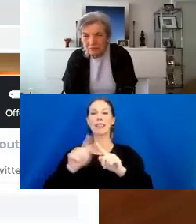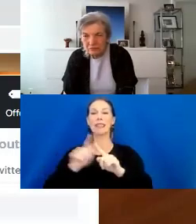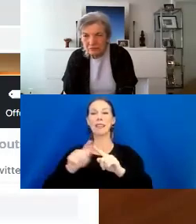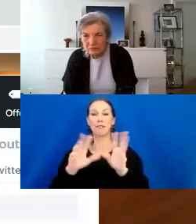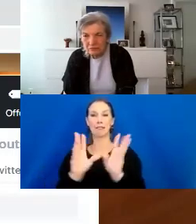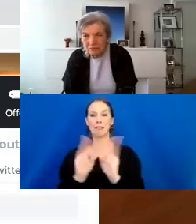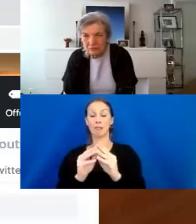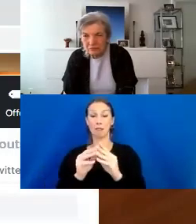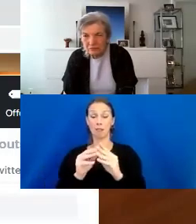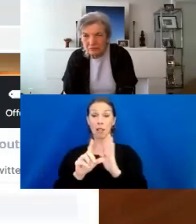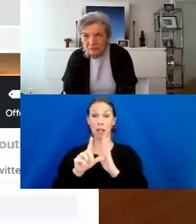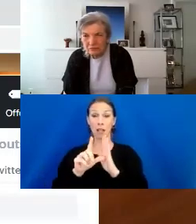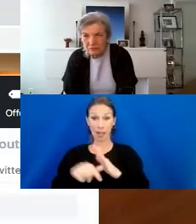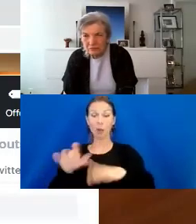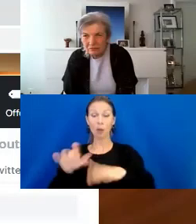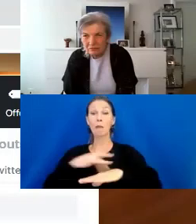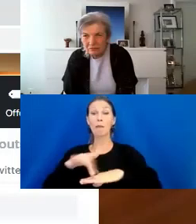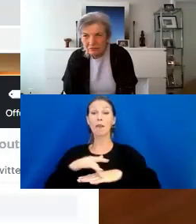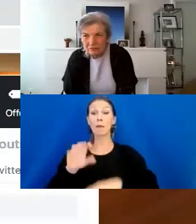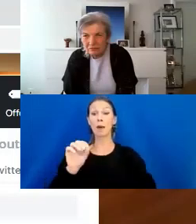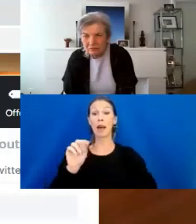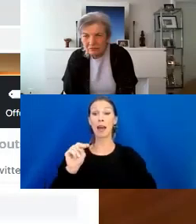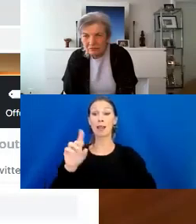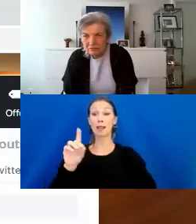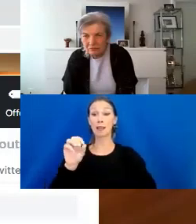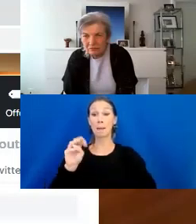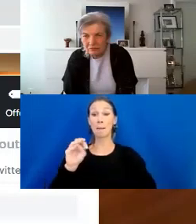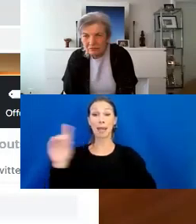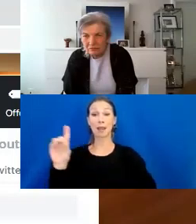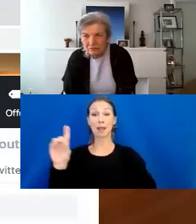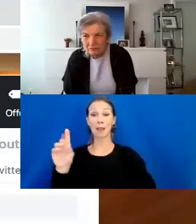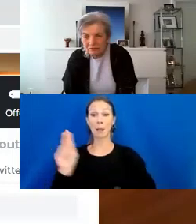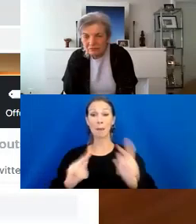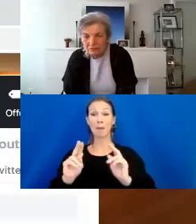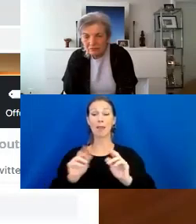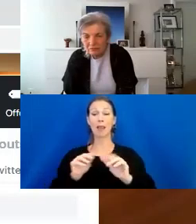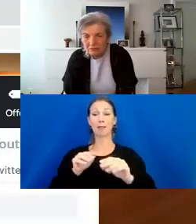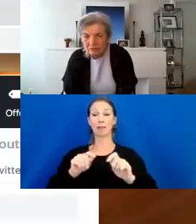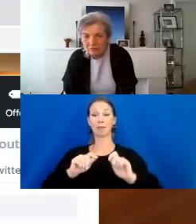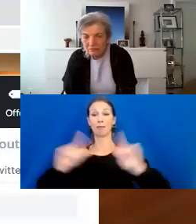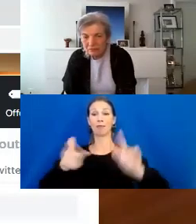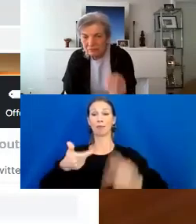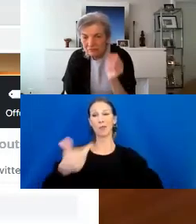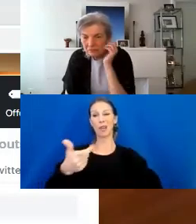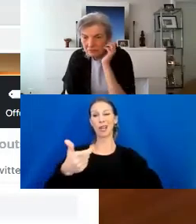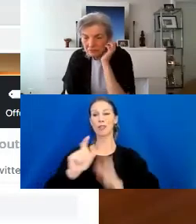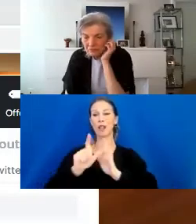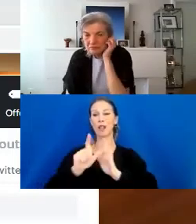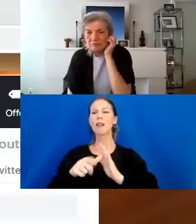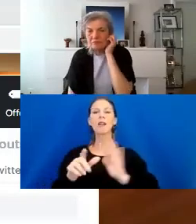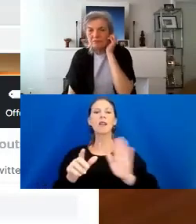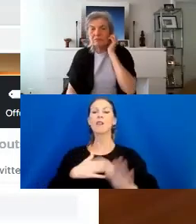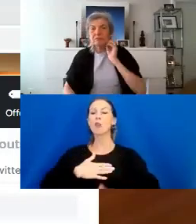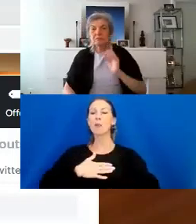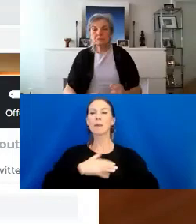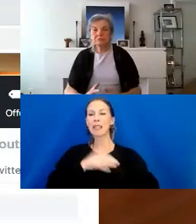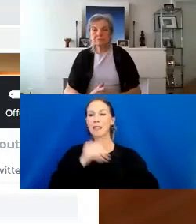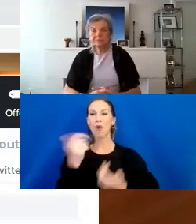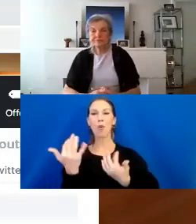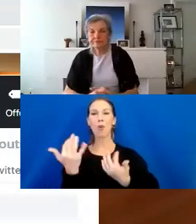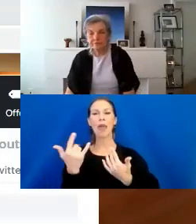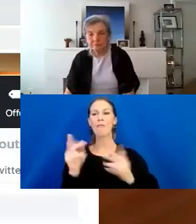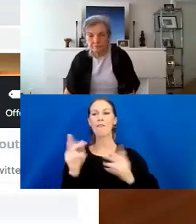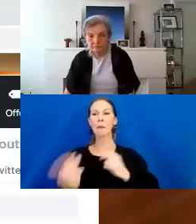be available on demand for people to view later. So don't worry about waiting for attendees to join. Please just get started at your start